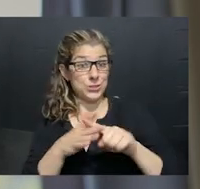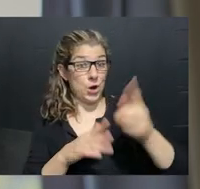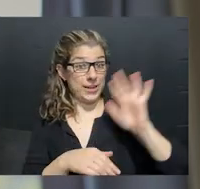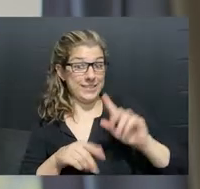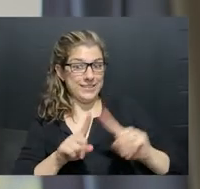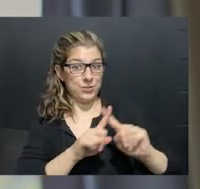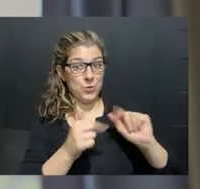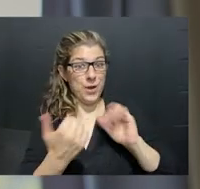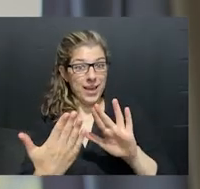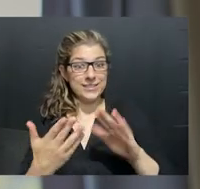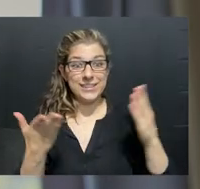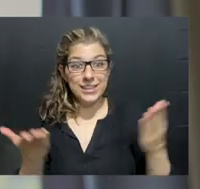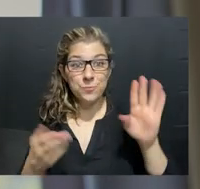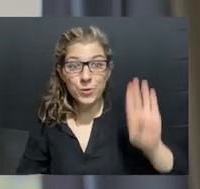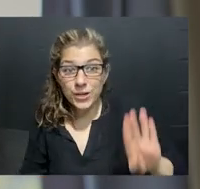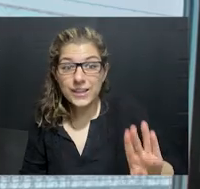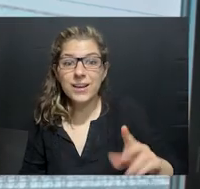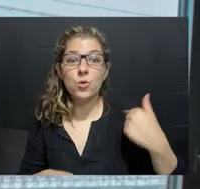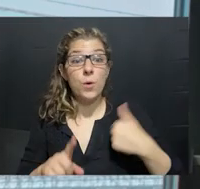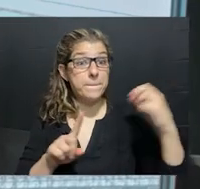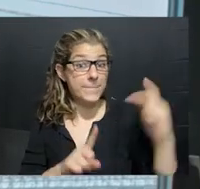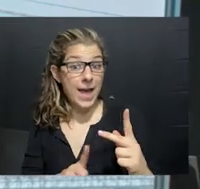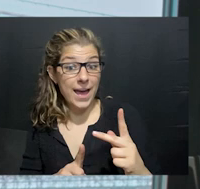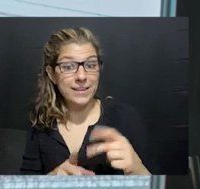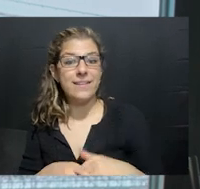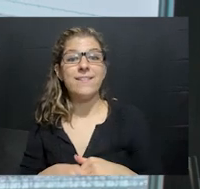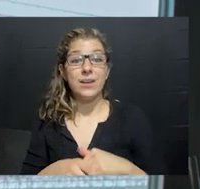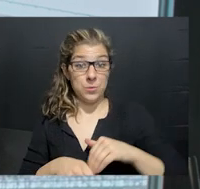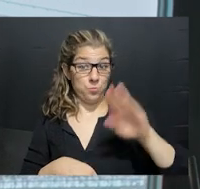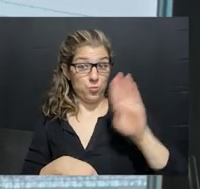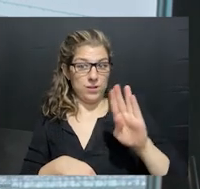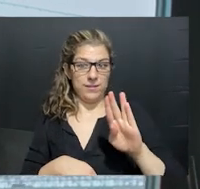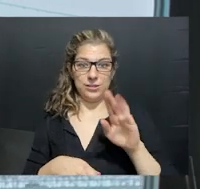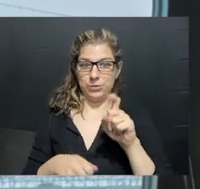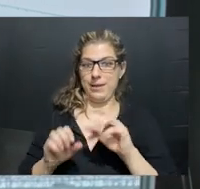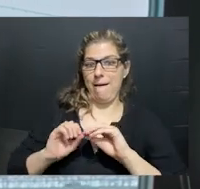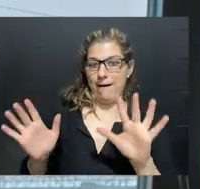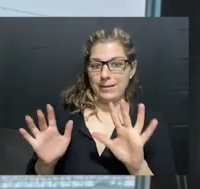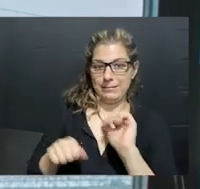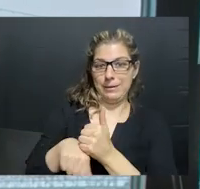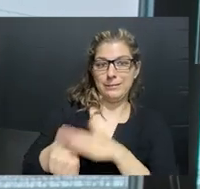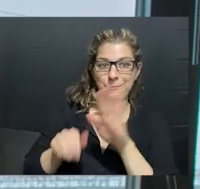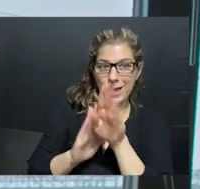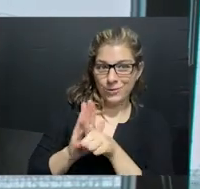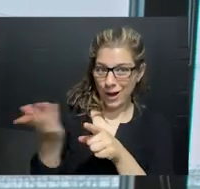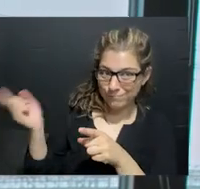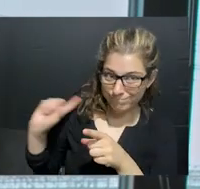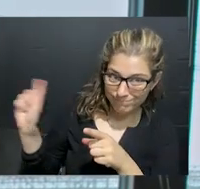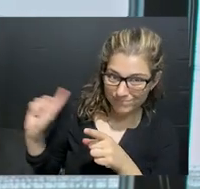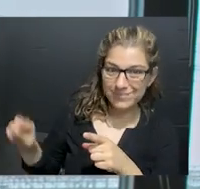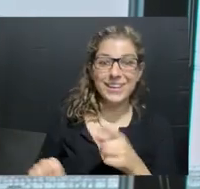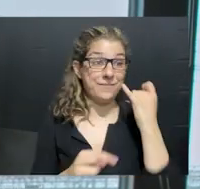ways here in Brooklyn. We're back in Brooklyn. I guess that should be obvious based on the background. If you didn't